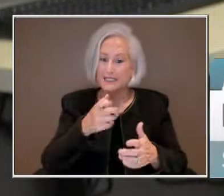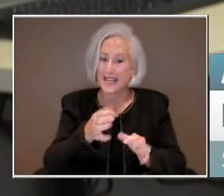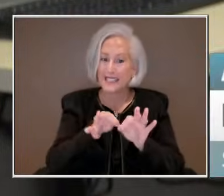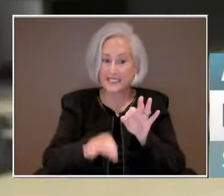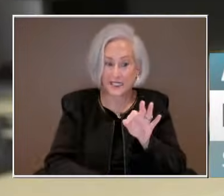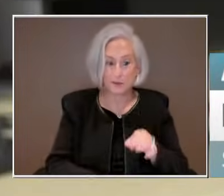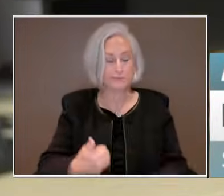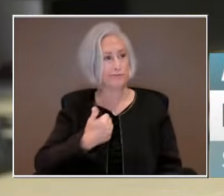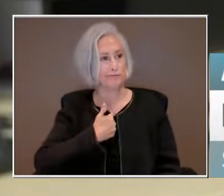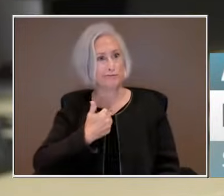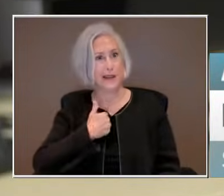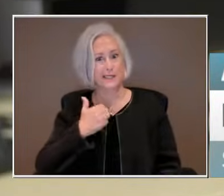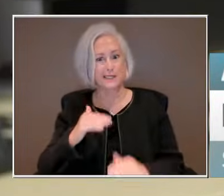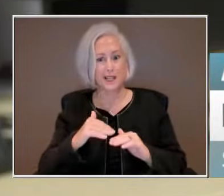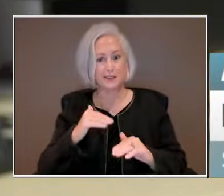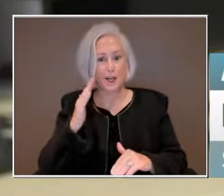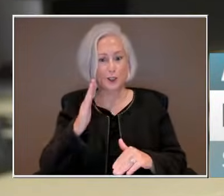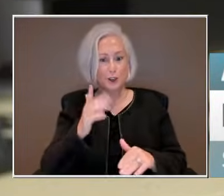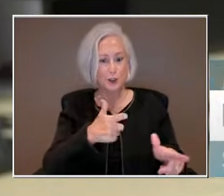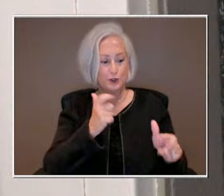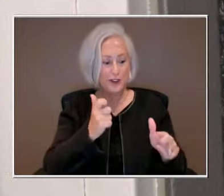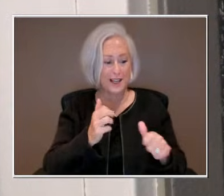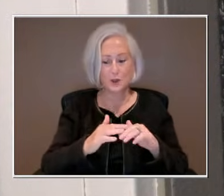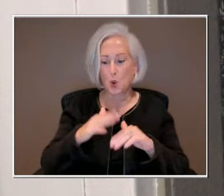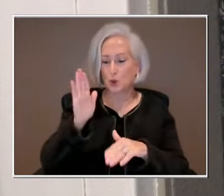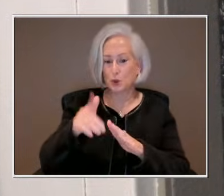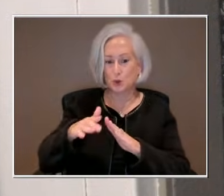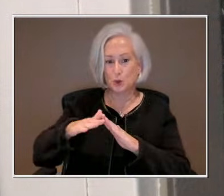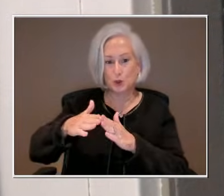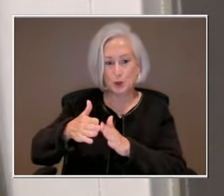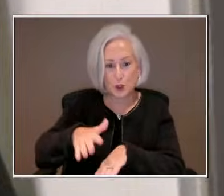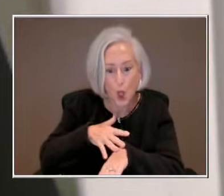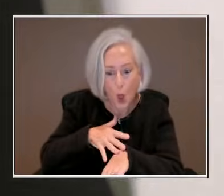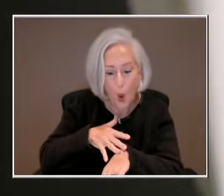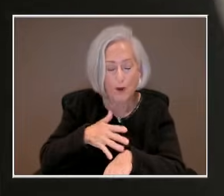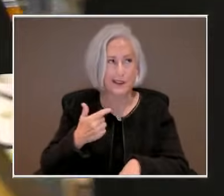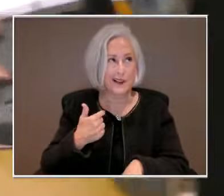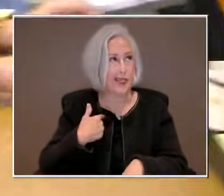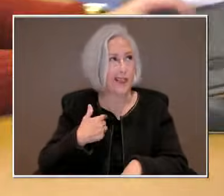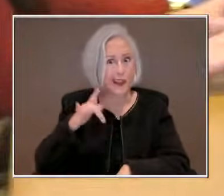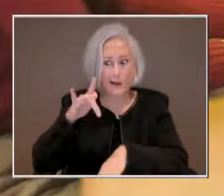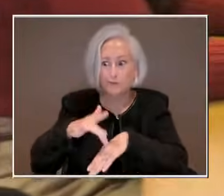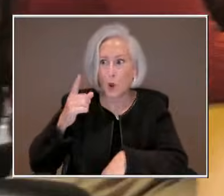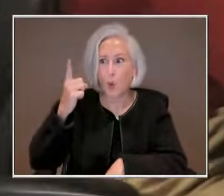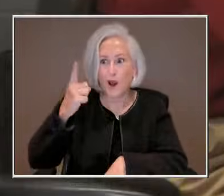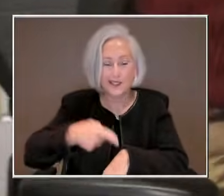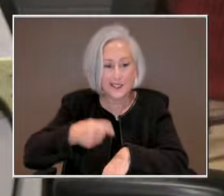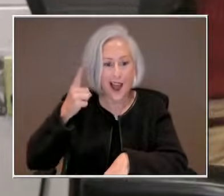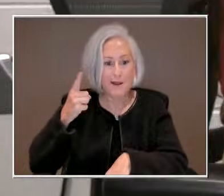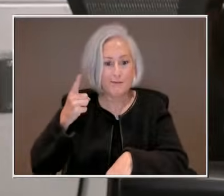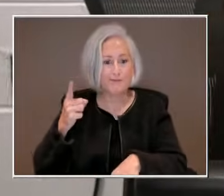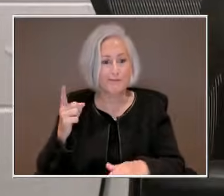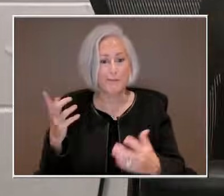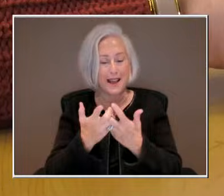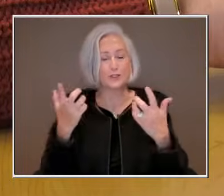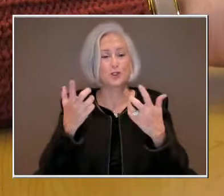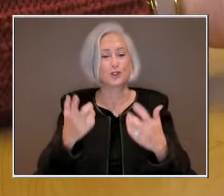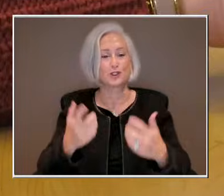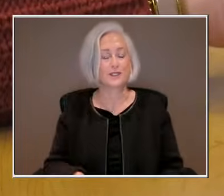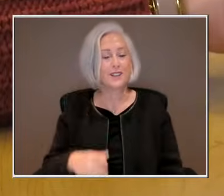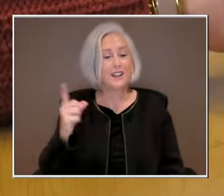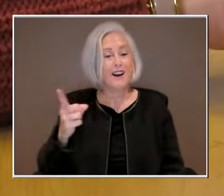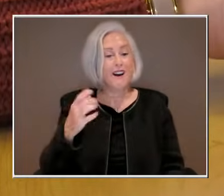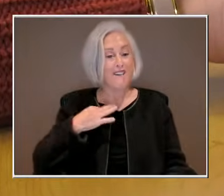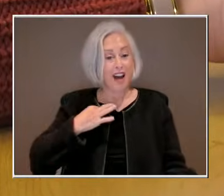mostly too slow. I think I hit one, maybe. One. Melanie Bowman volunteered for a study at the University of Kansas Medical